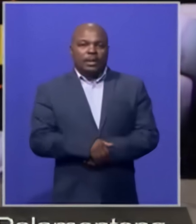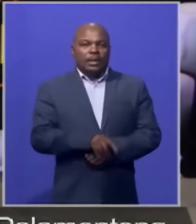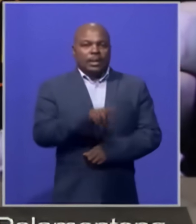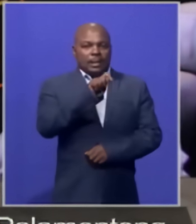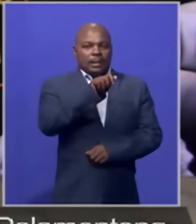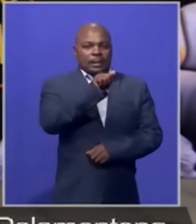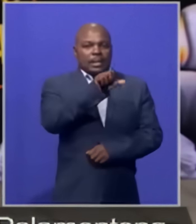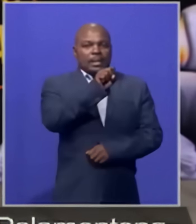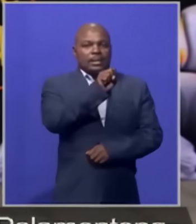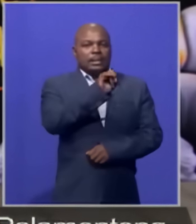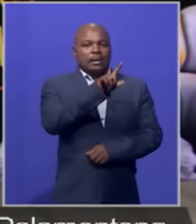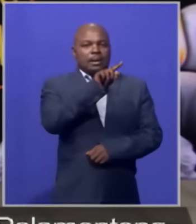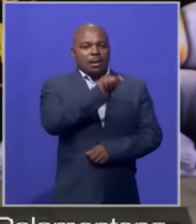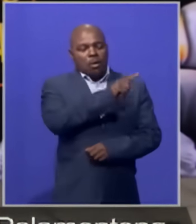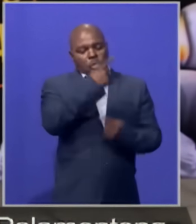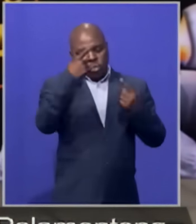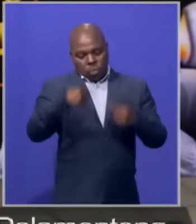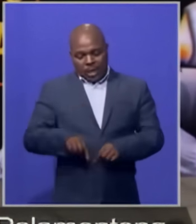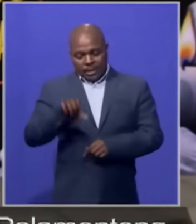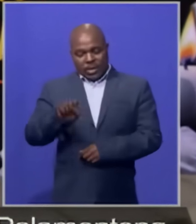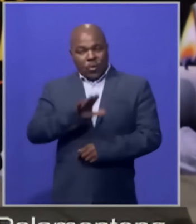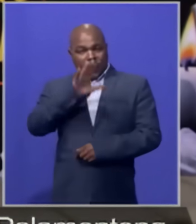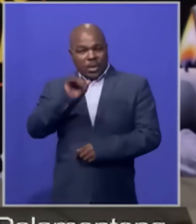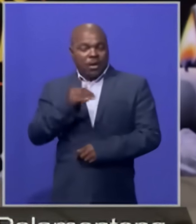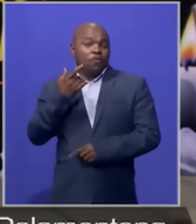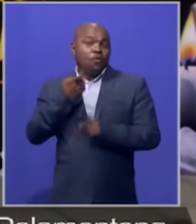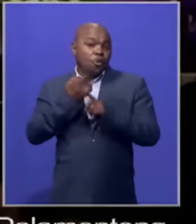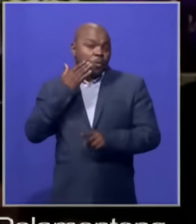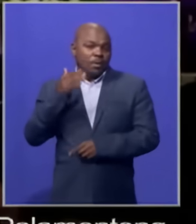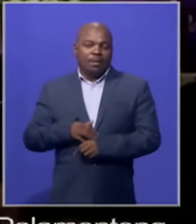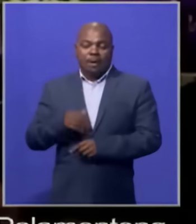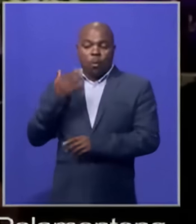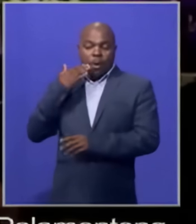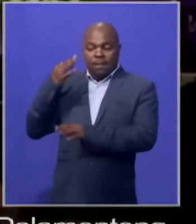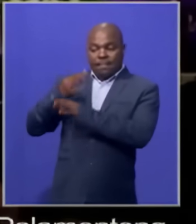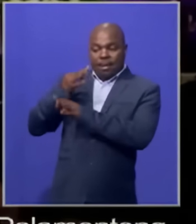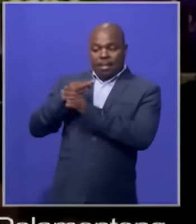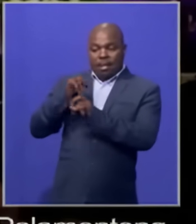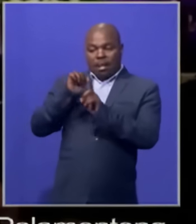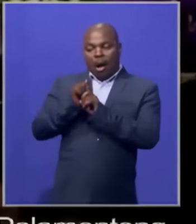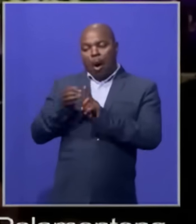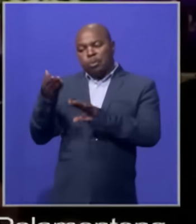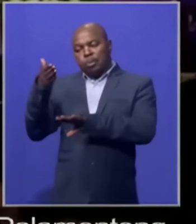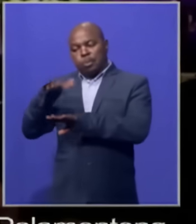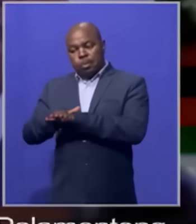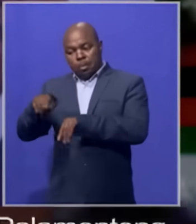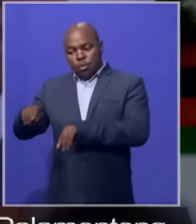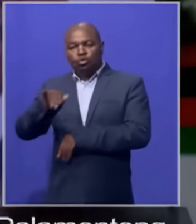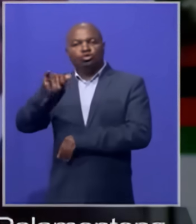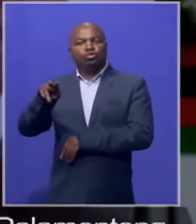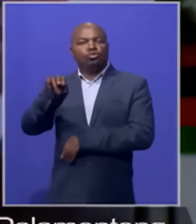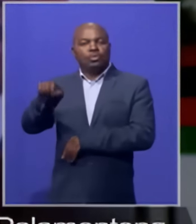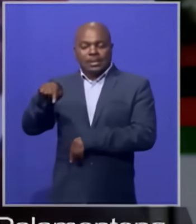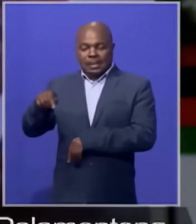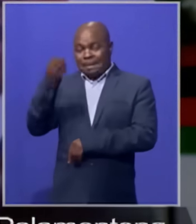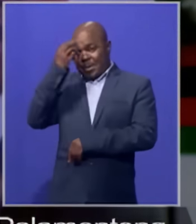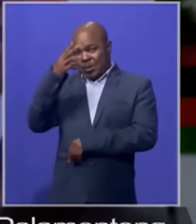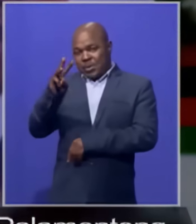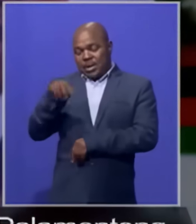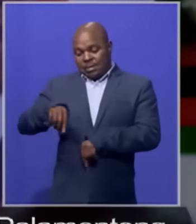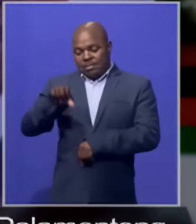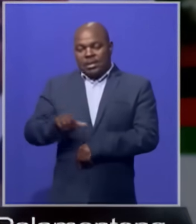Thasila ge sa le ka Afrika Borwa go tloga mo le tatagwe Edgar Lungu a hlokofalago ka la 5 June ka bookelong bja Pretoria. Lungu le ge